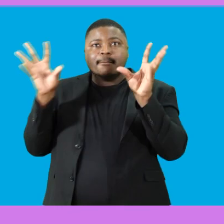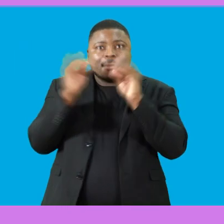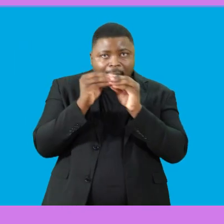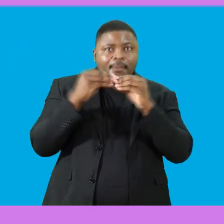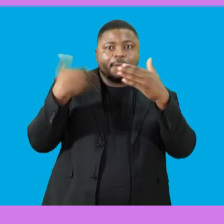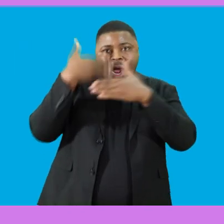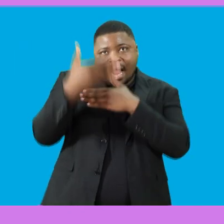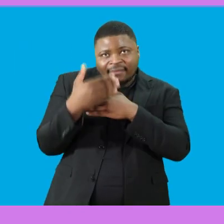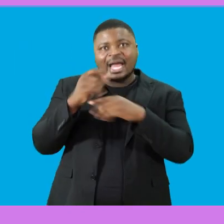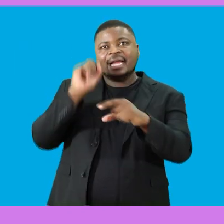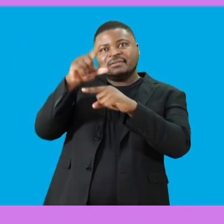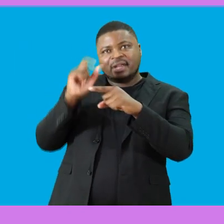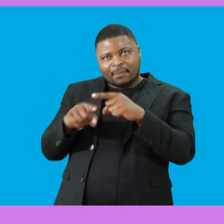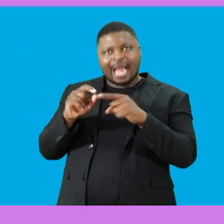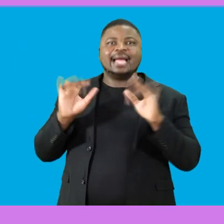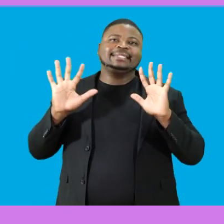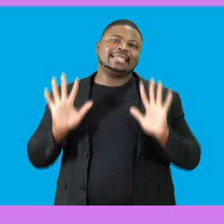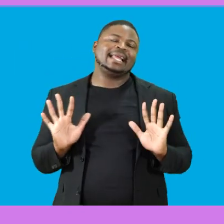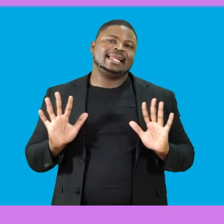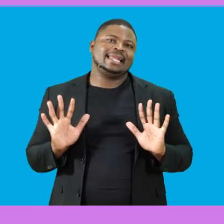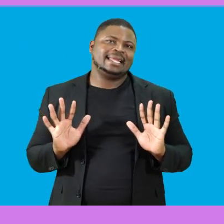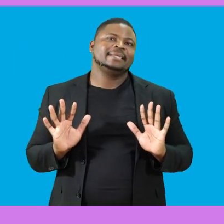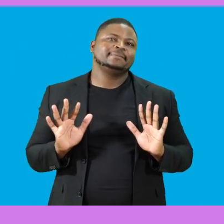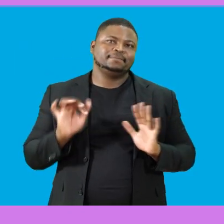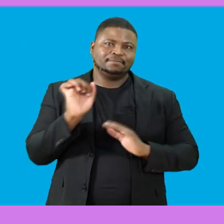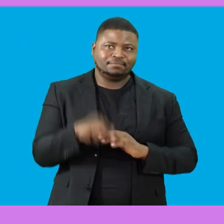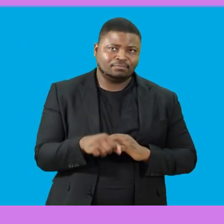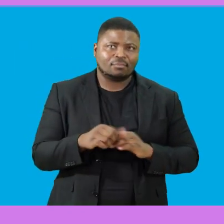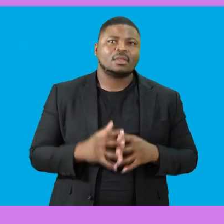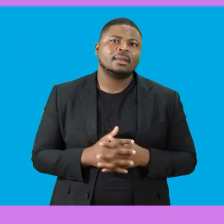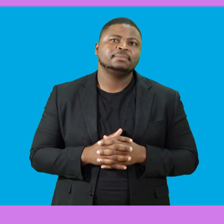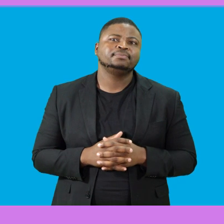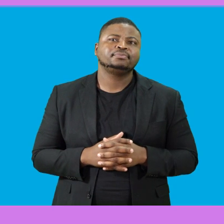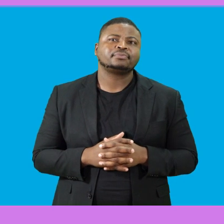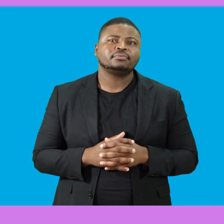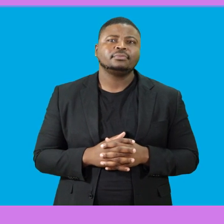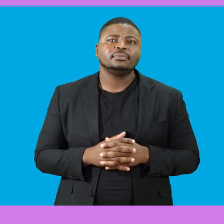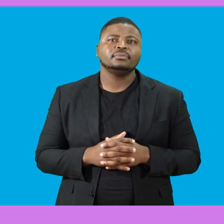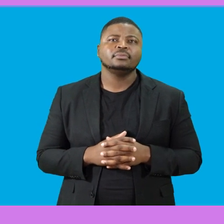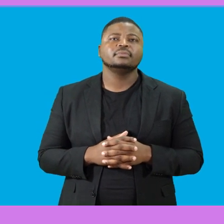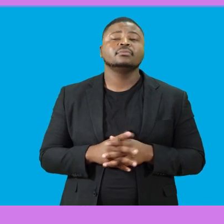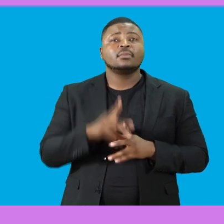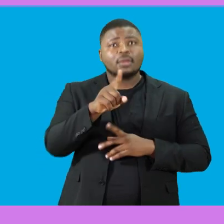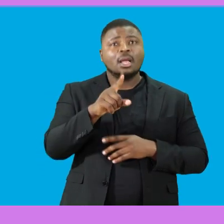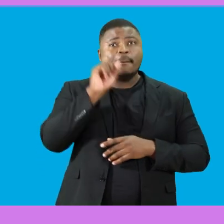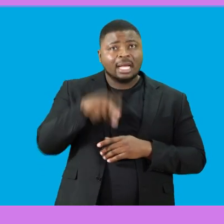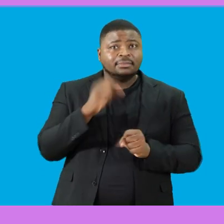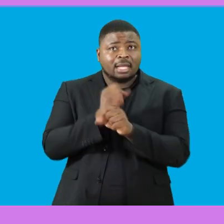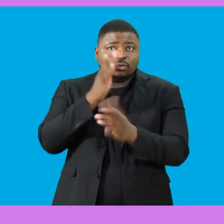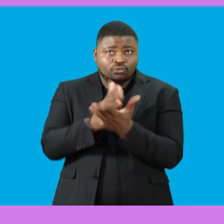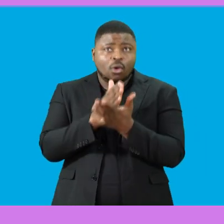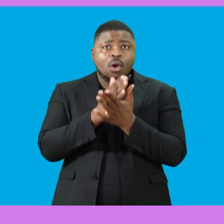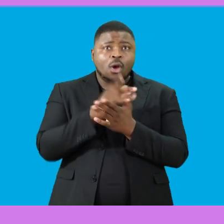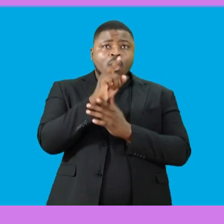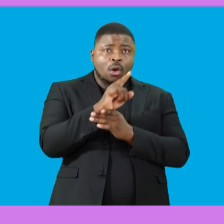plus 5 plus 6 plus 7 plus 8 plus 9 plus 9. Ensure that you have